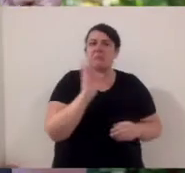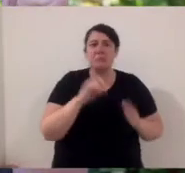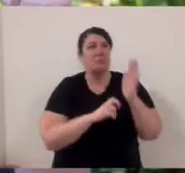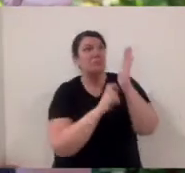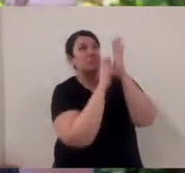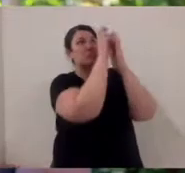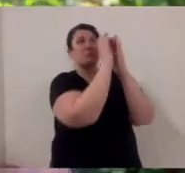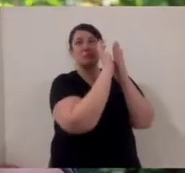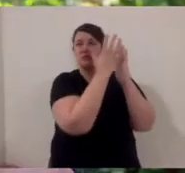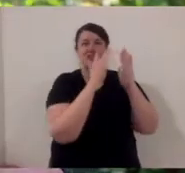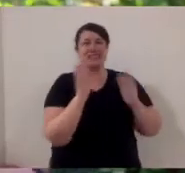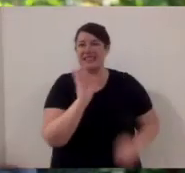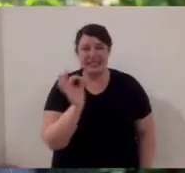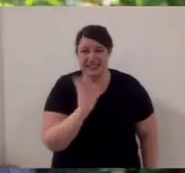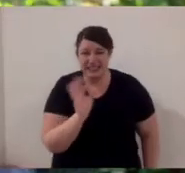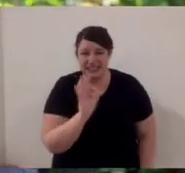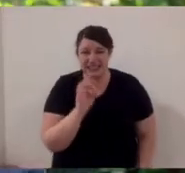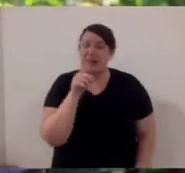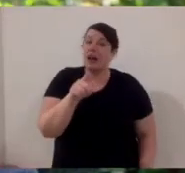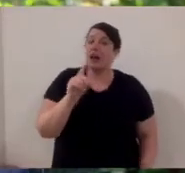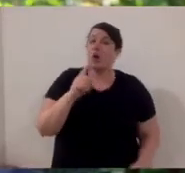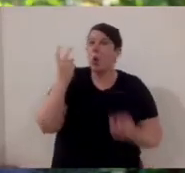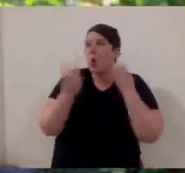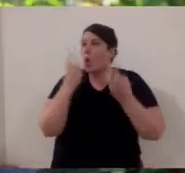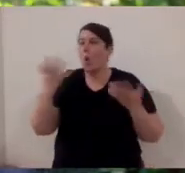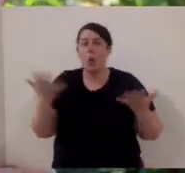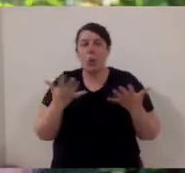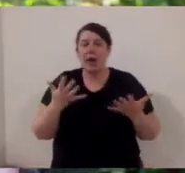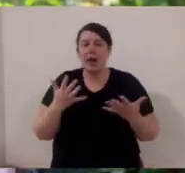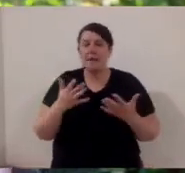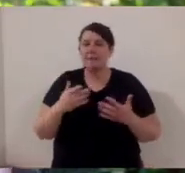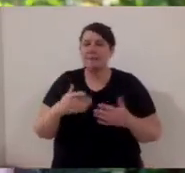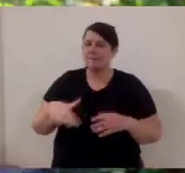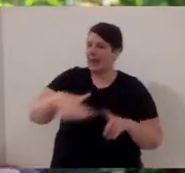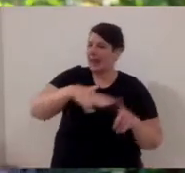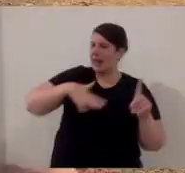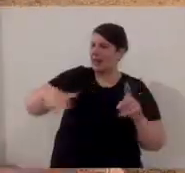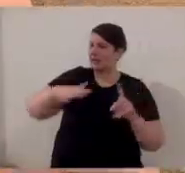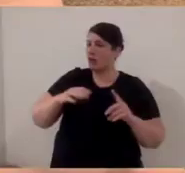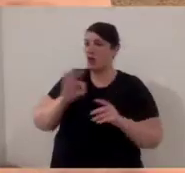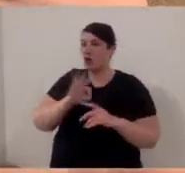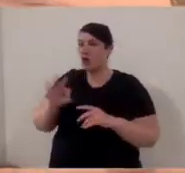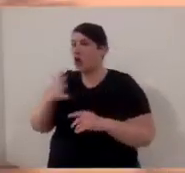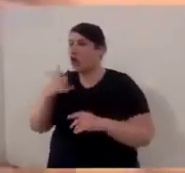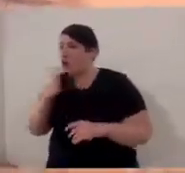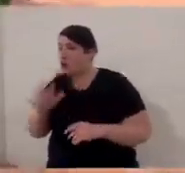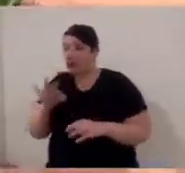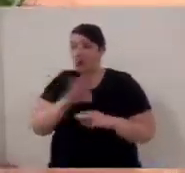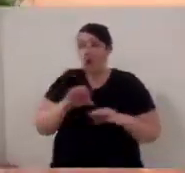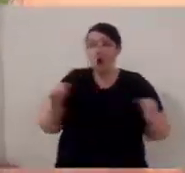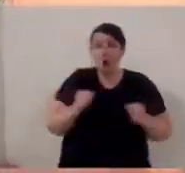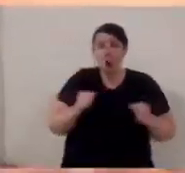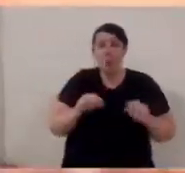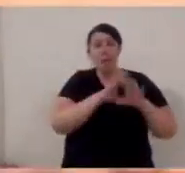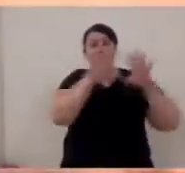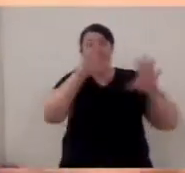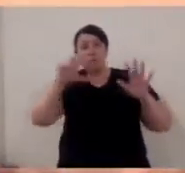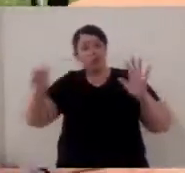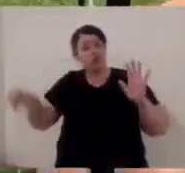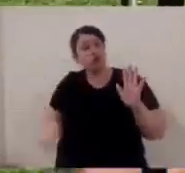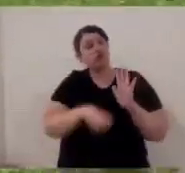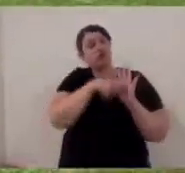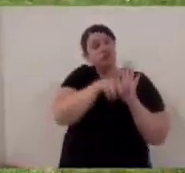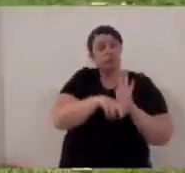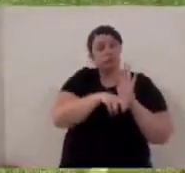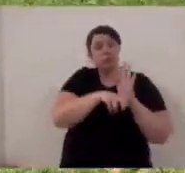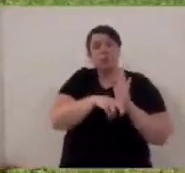go up trees. So they'll normally be finding shelter somewhere that's not too hot or not too cold. And so that might be under a bush or